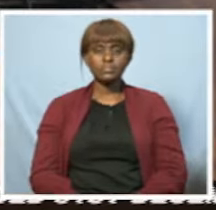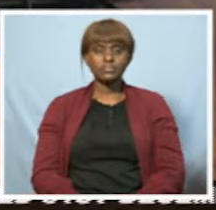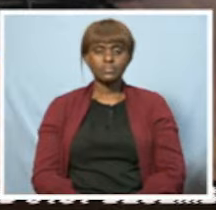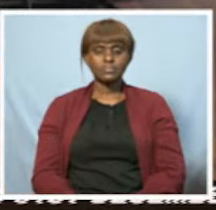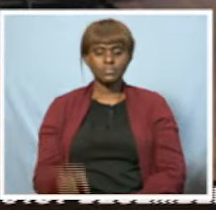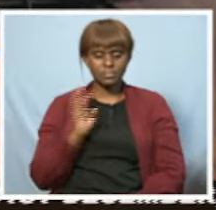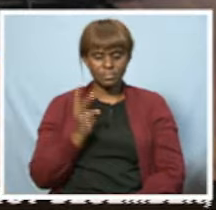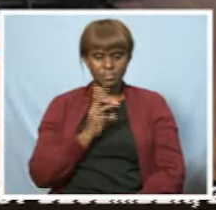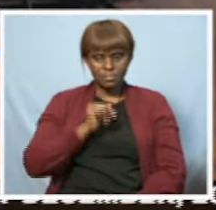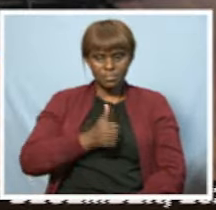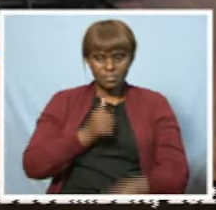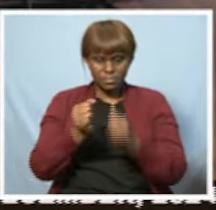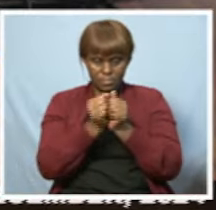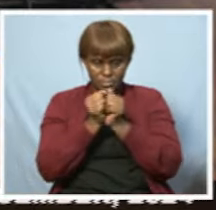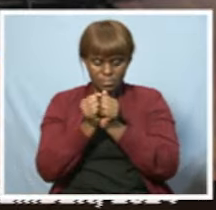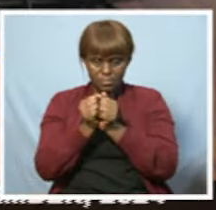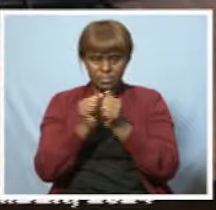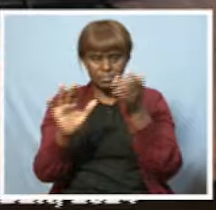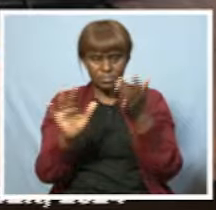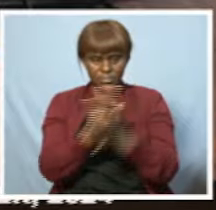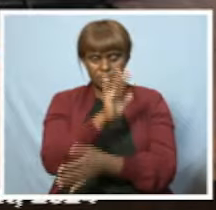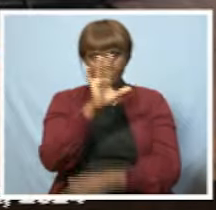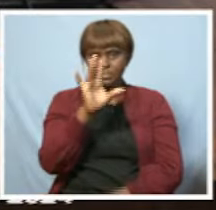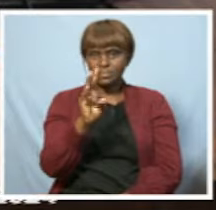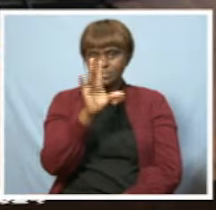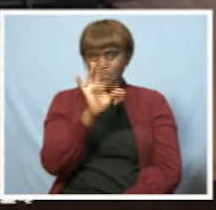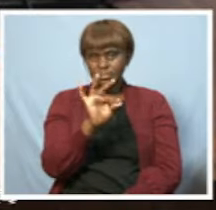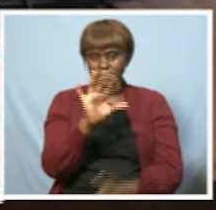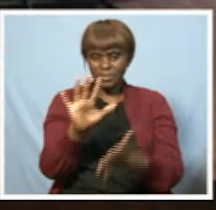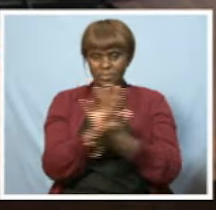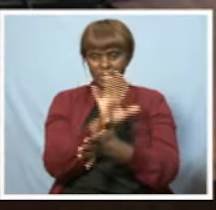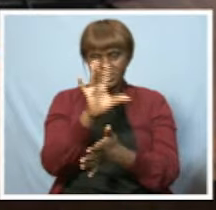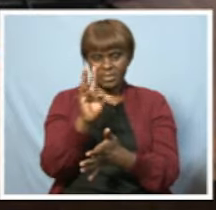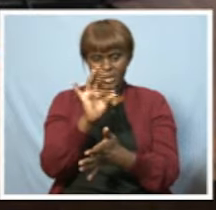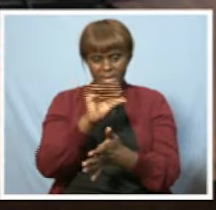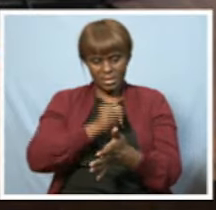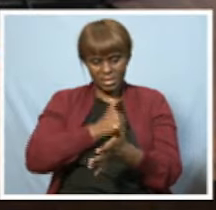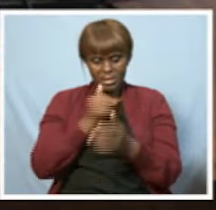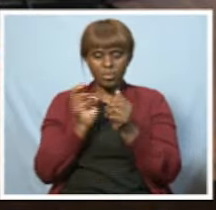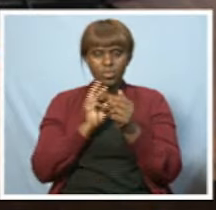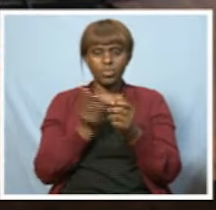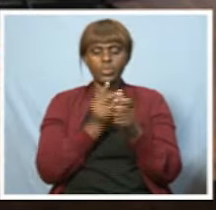Are we together on page 79?